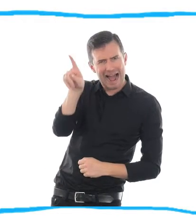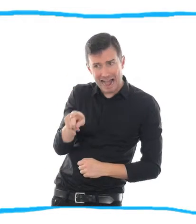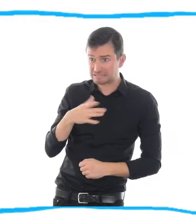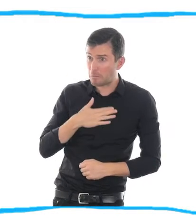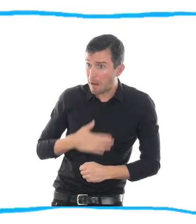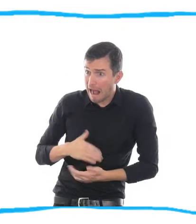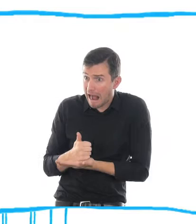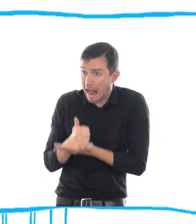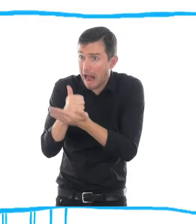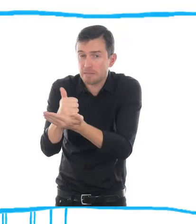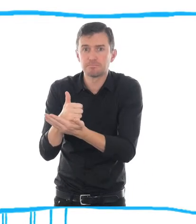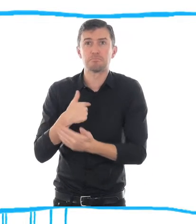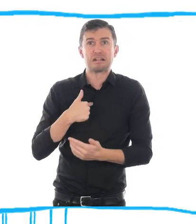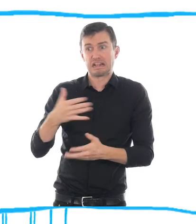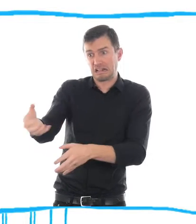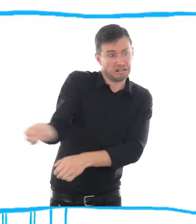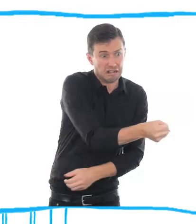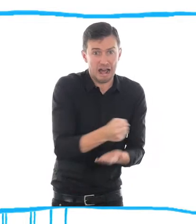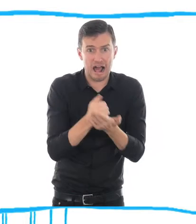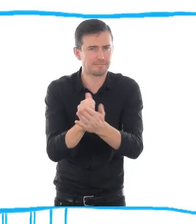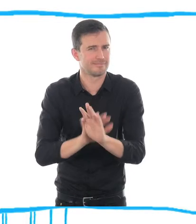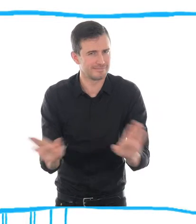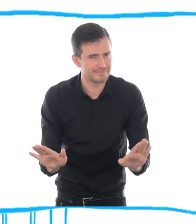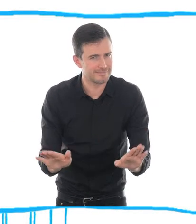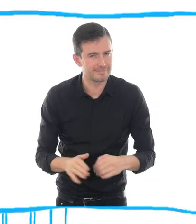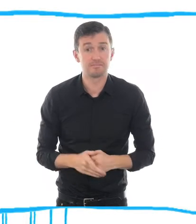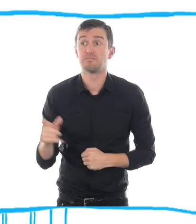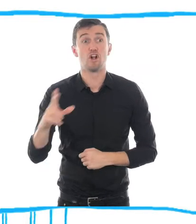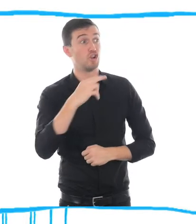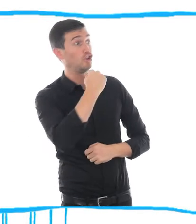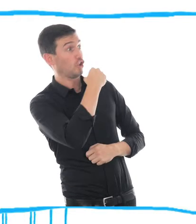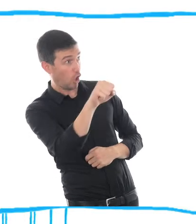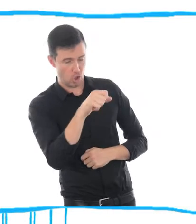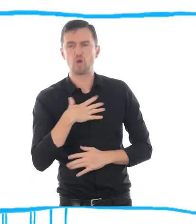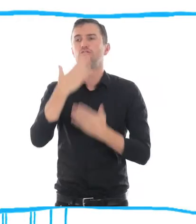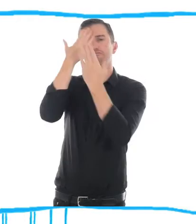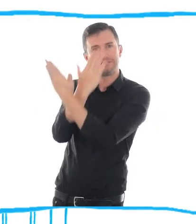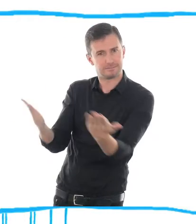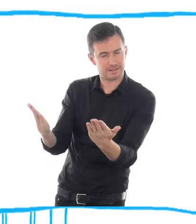Always ask if someone needs help before assuming they do, and if the answer is no, politely respect that.